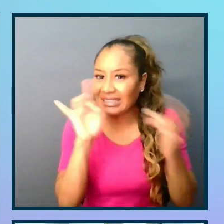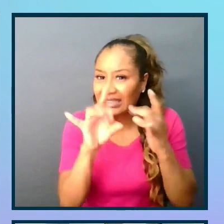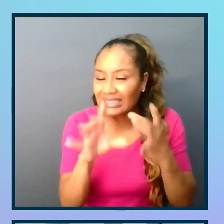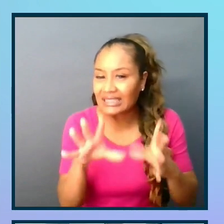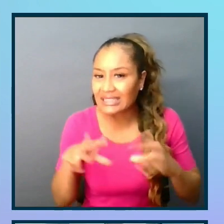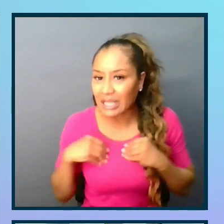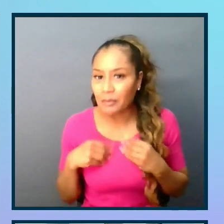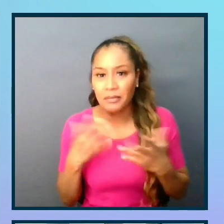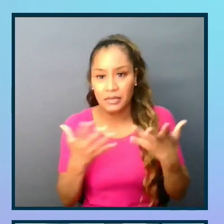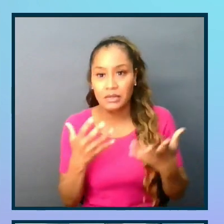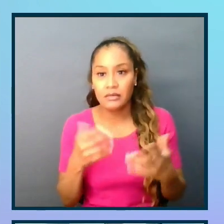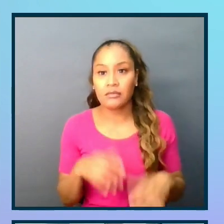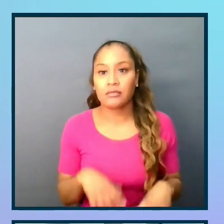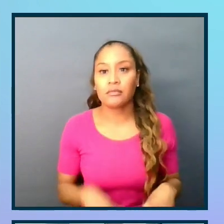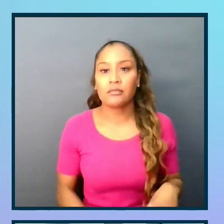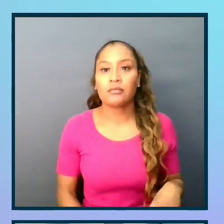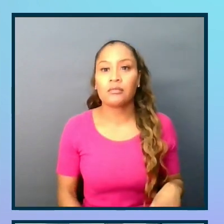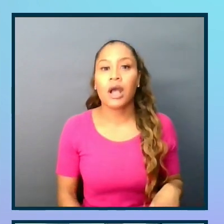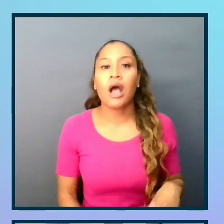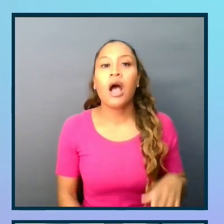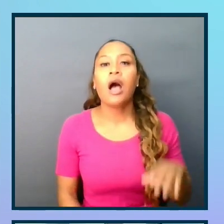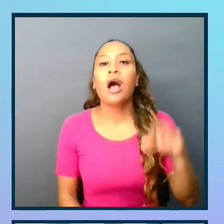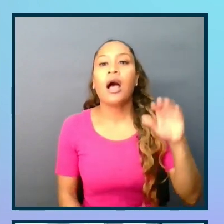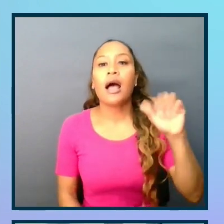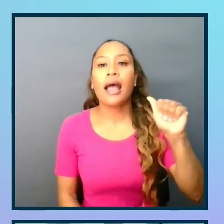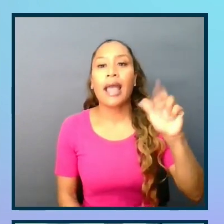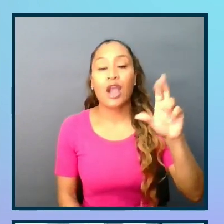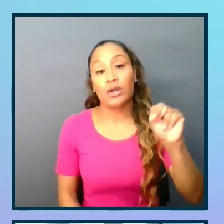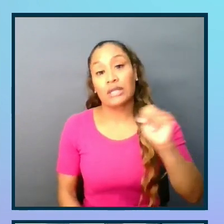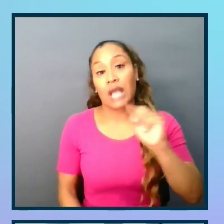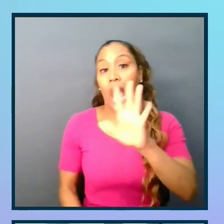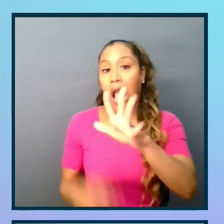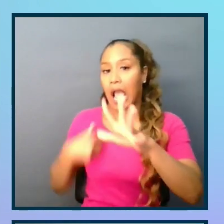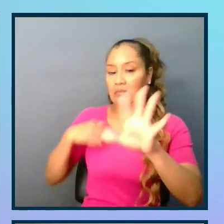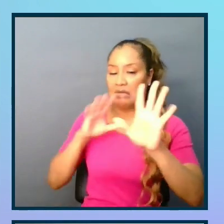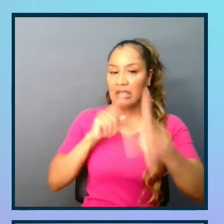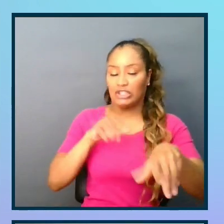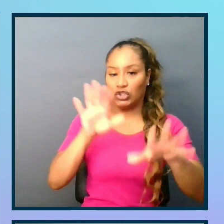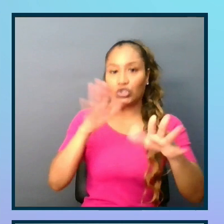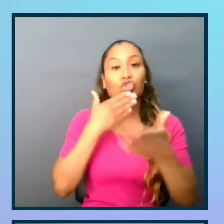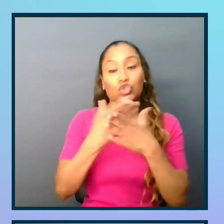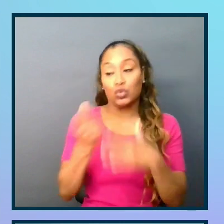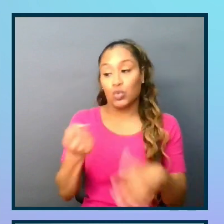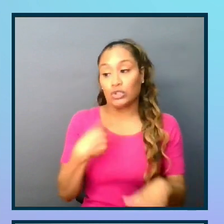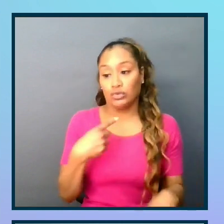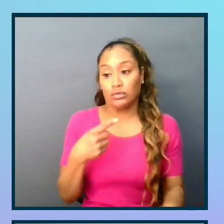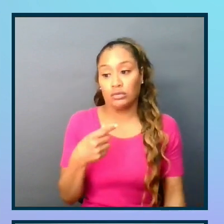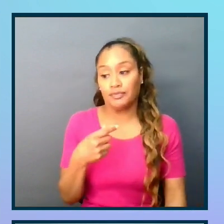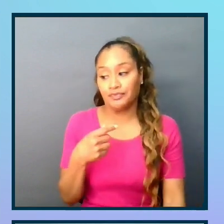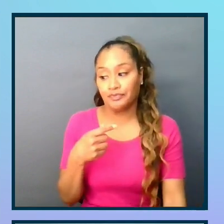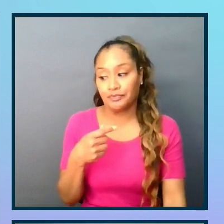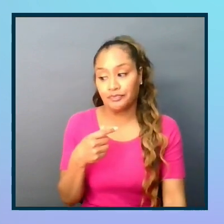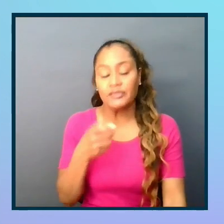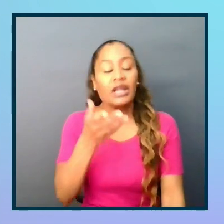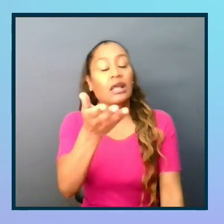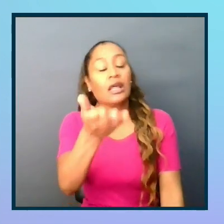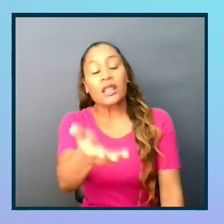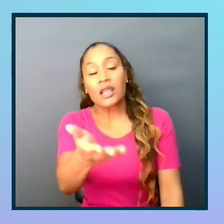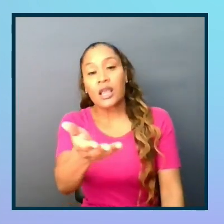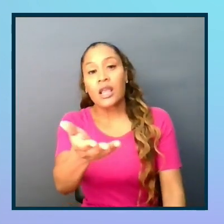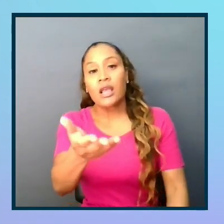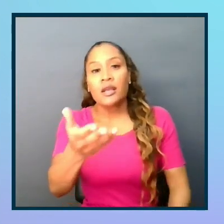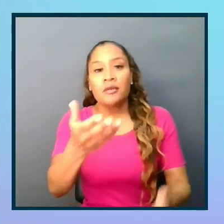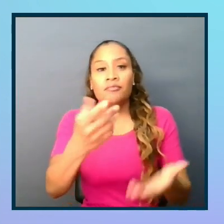Yeah, I'll take that one. It's a great question because it dips into